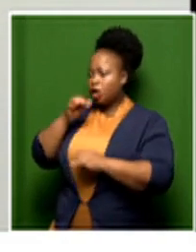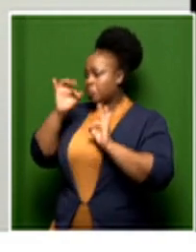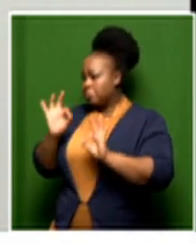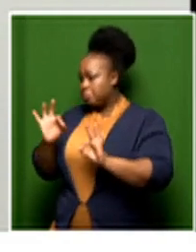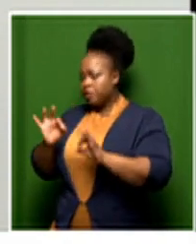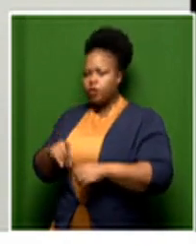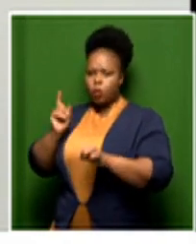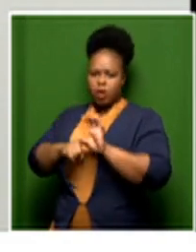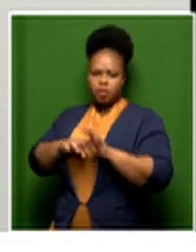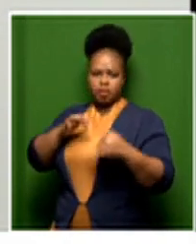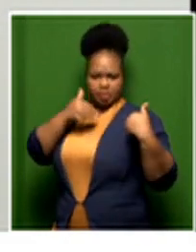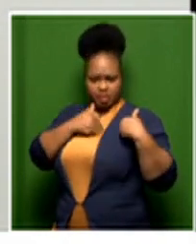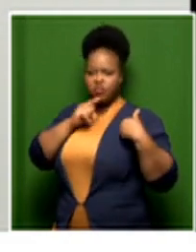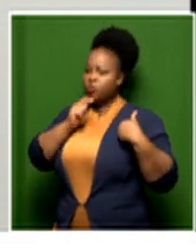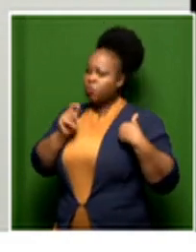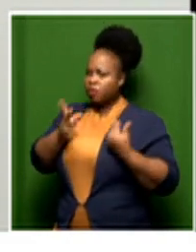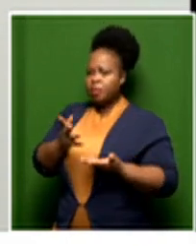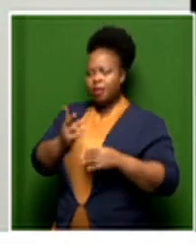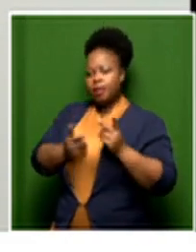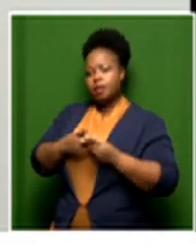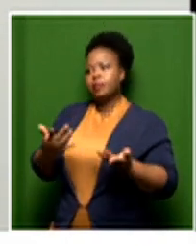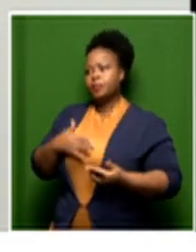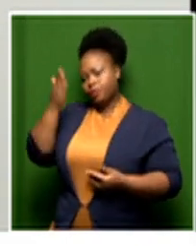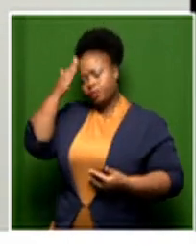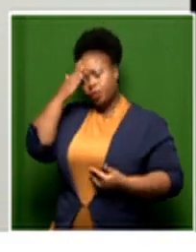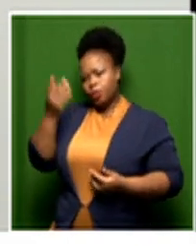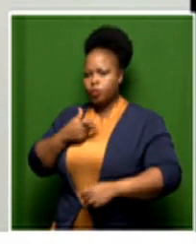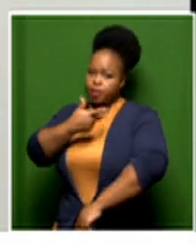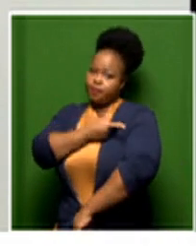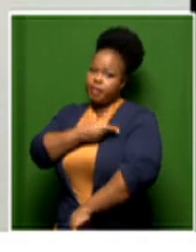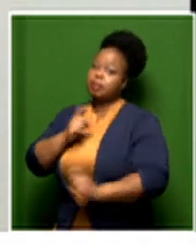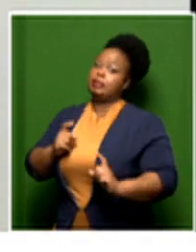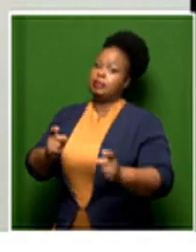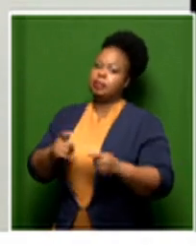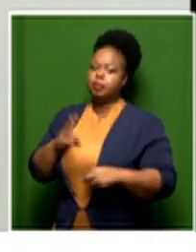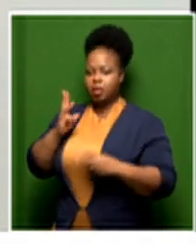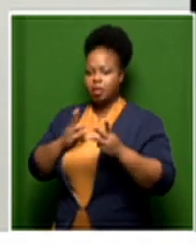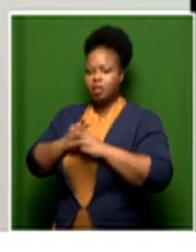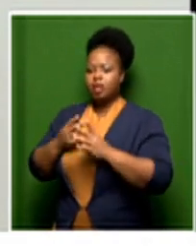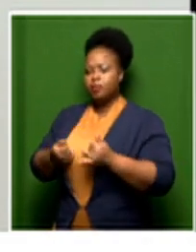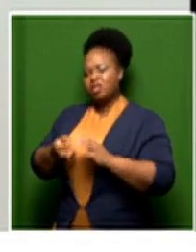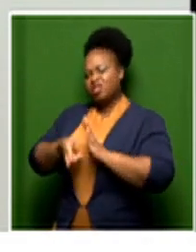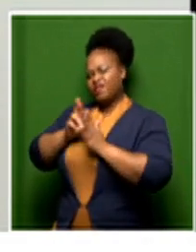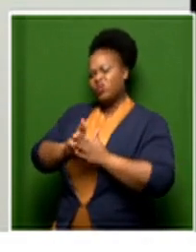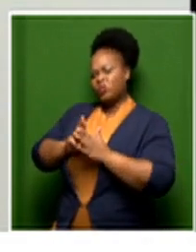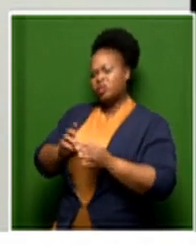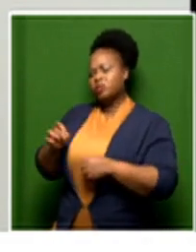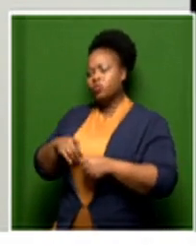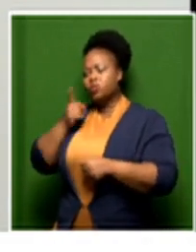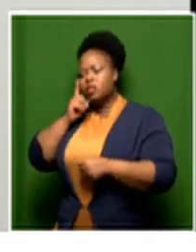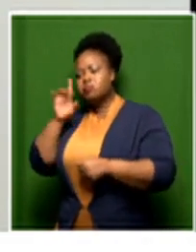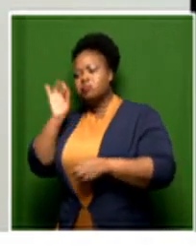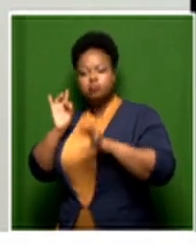And due to the urgency of the products and the vaccines, it will be expedited reviews, but it will not